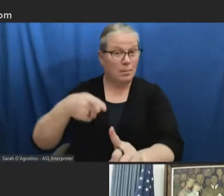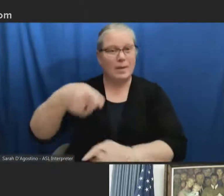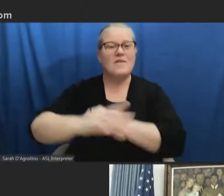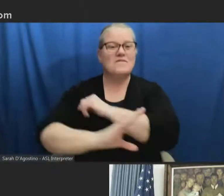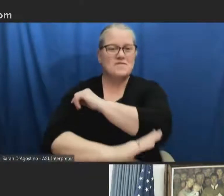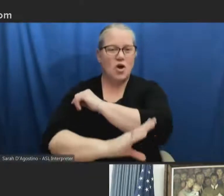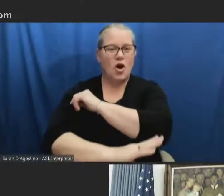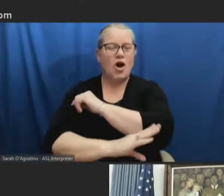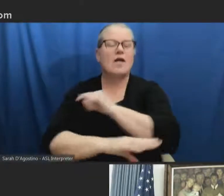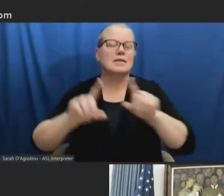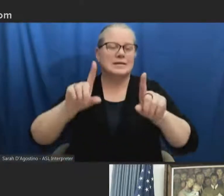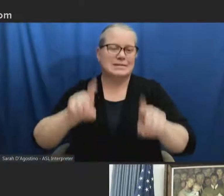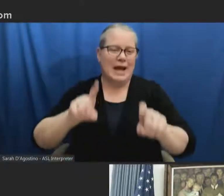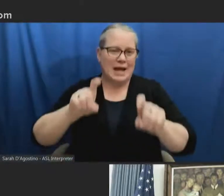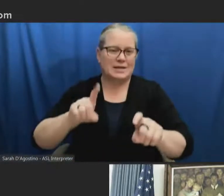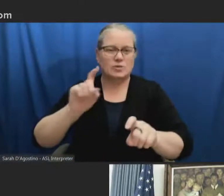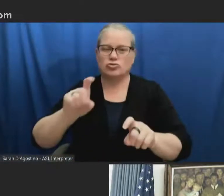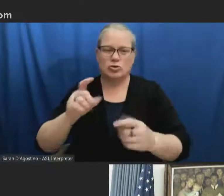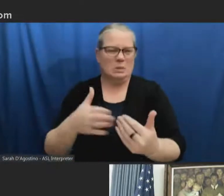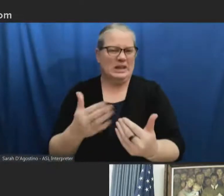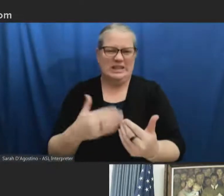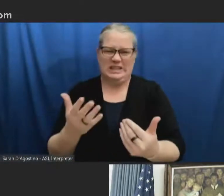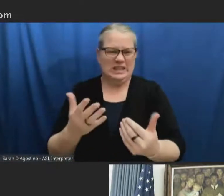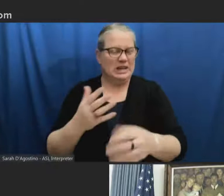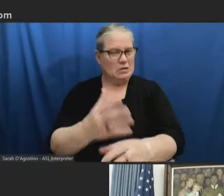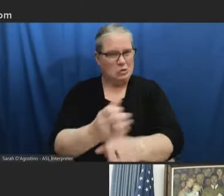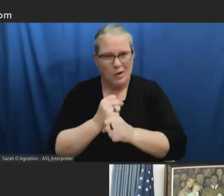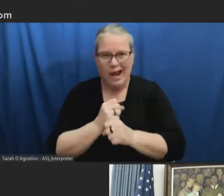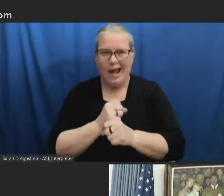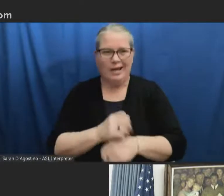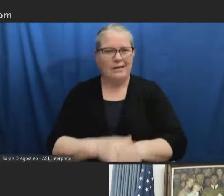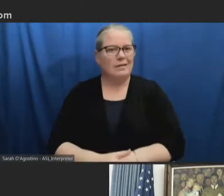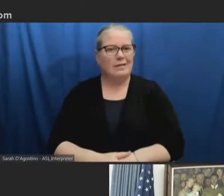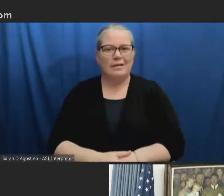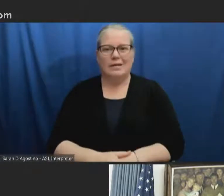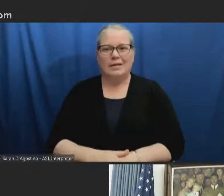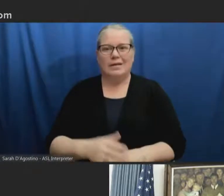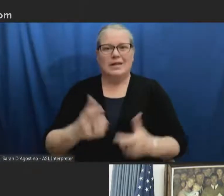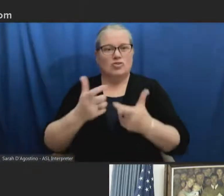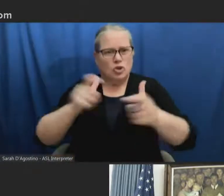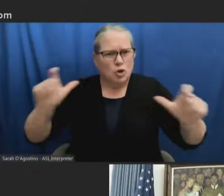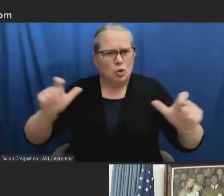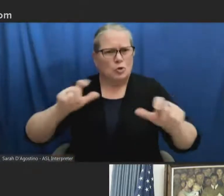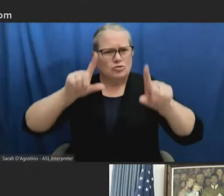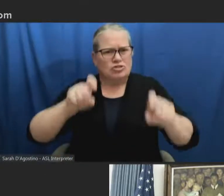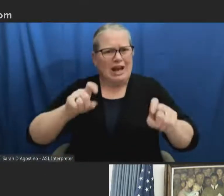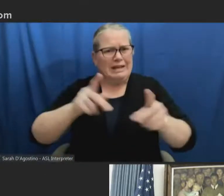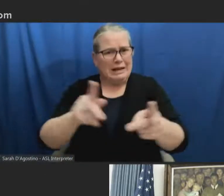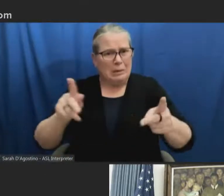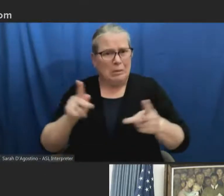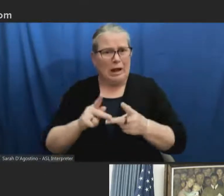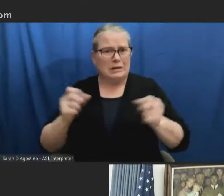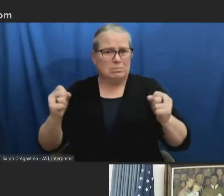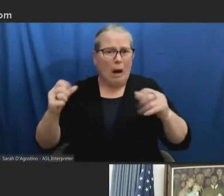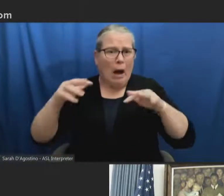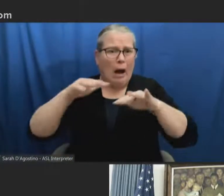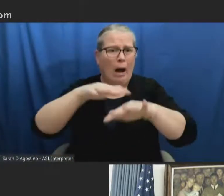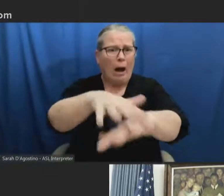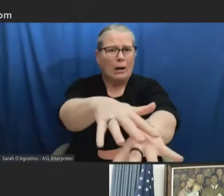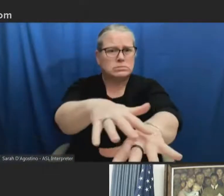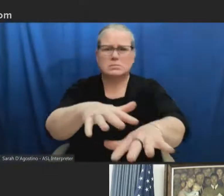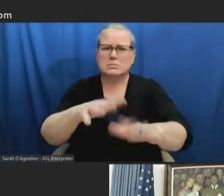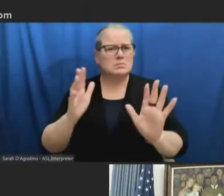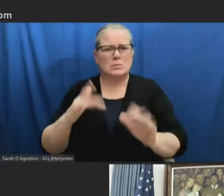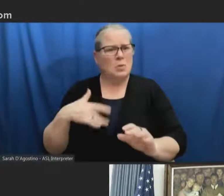widely accessible, either at the point of care. We're going to move away from these sort of mass testing sites, these drive-through testing sites. This is going to be pushed into the